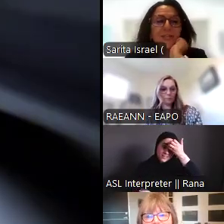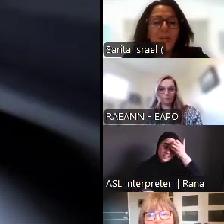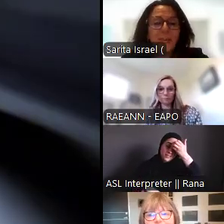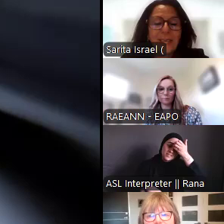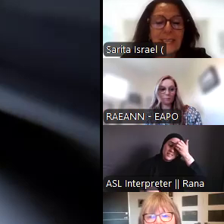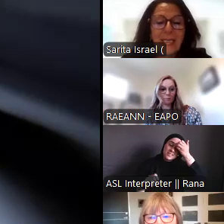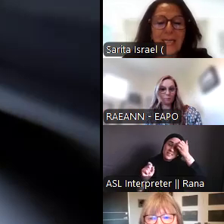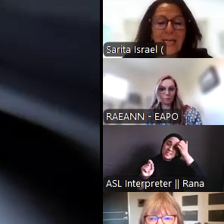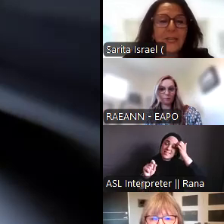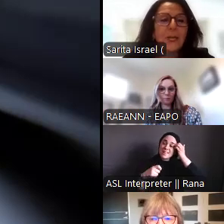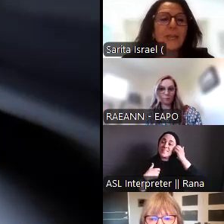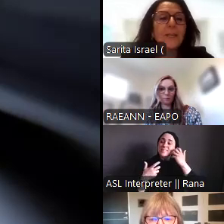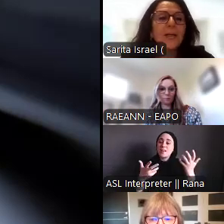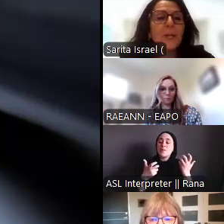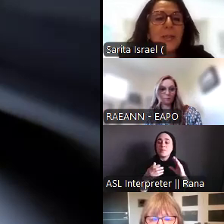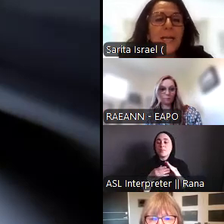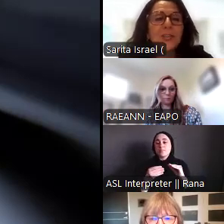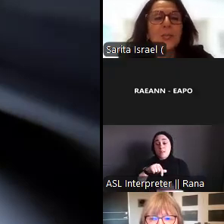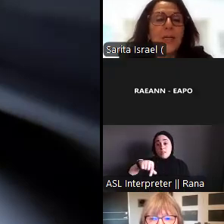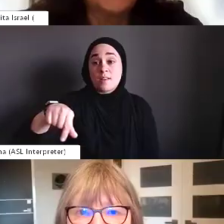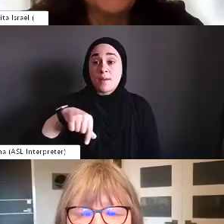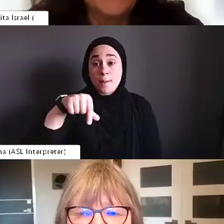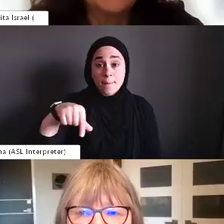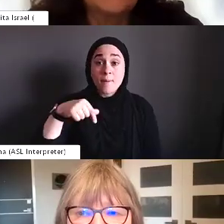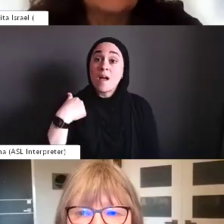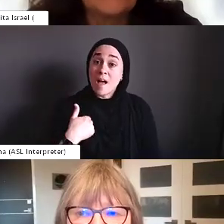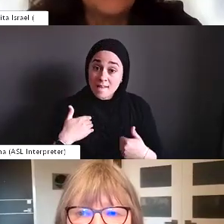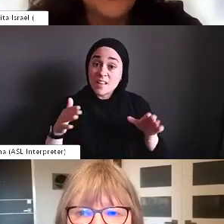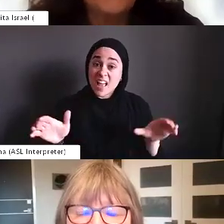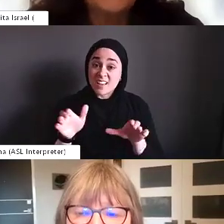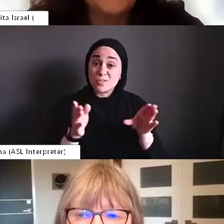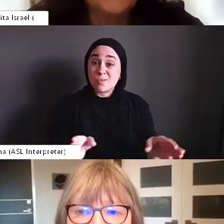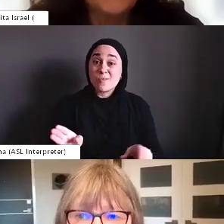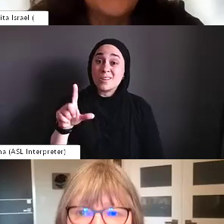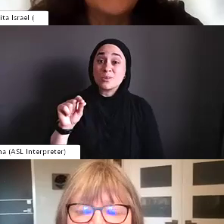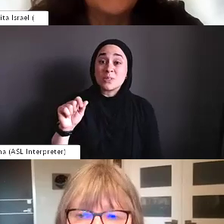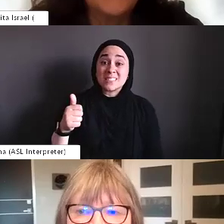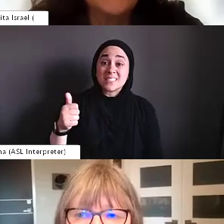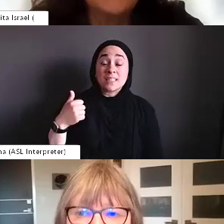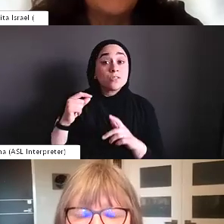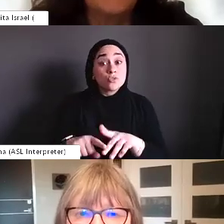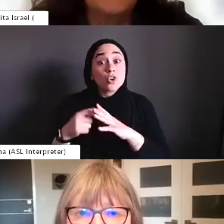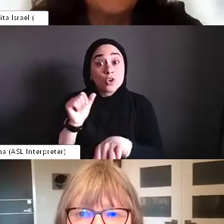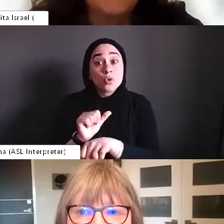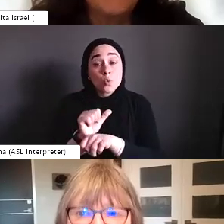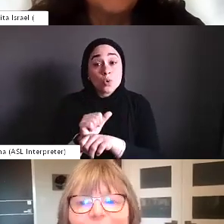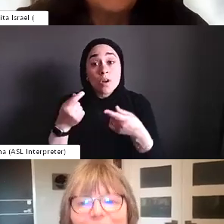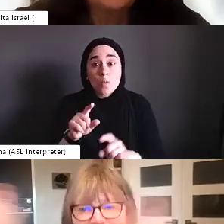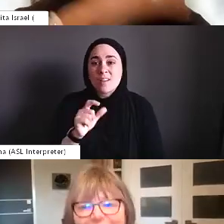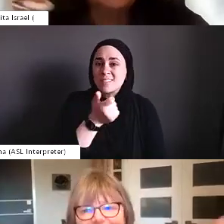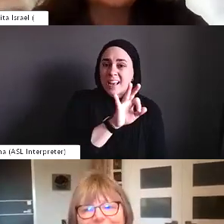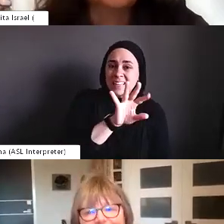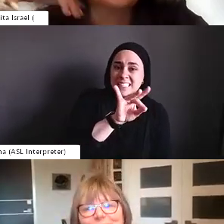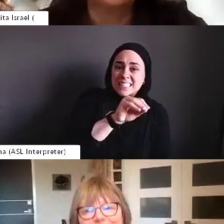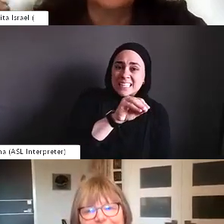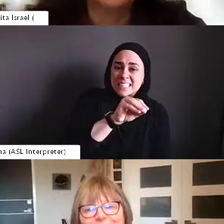Yeah, I just wanted to say that, you know, in Quebec, we got an action plan in 2010. We started working on it in 1980, the